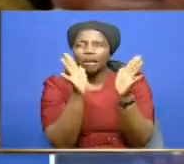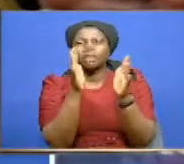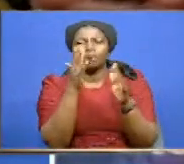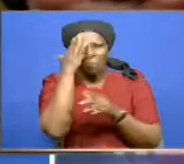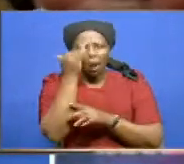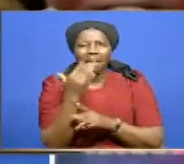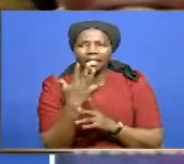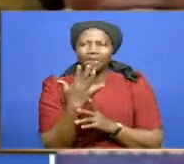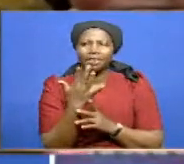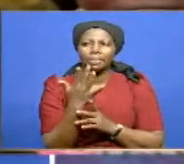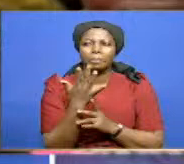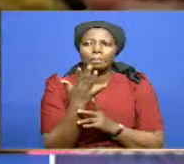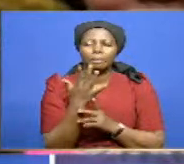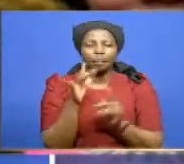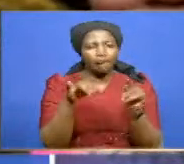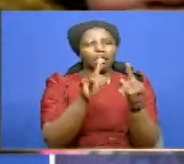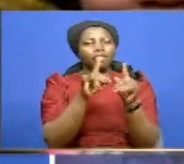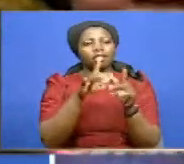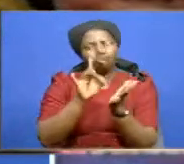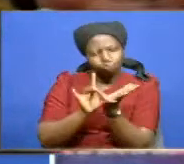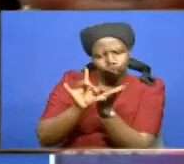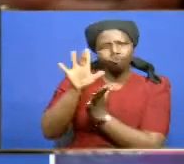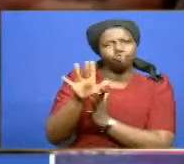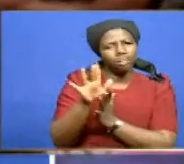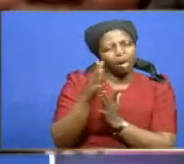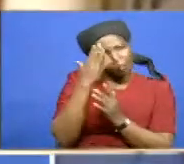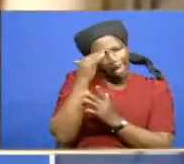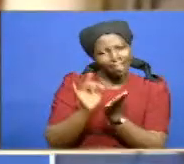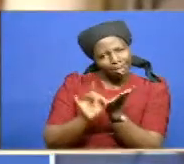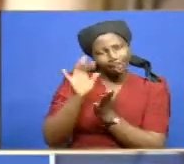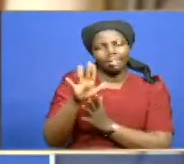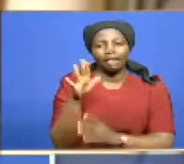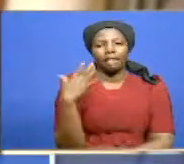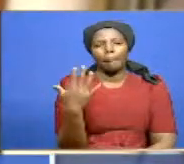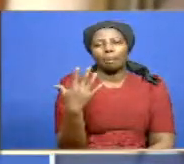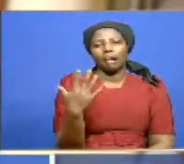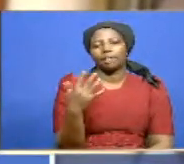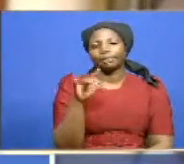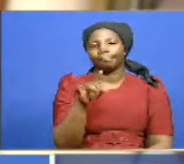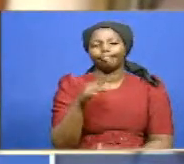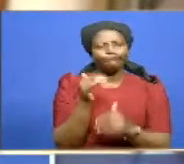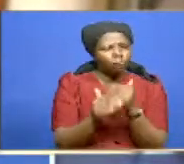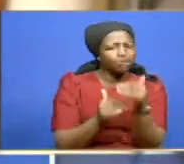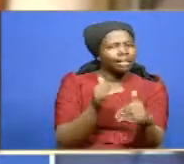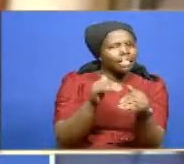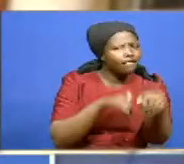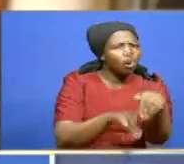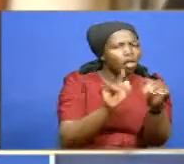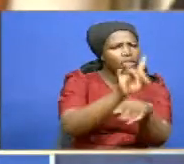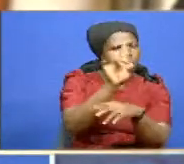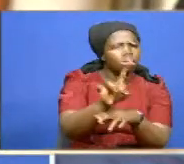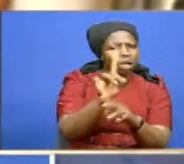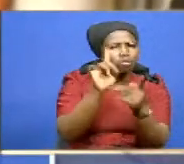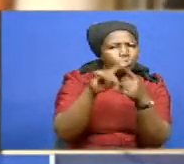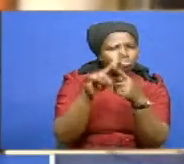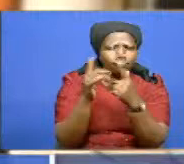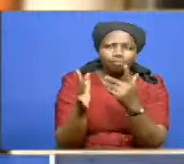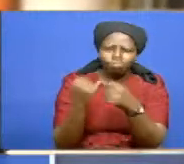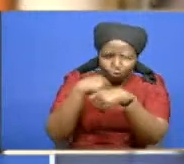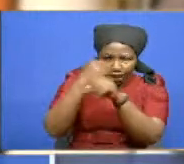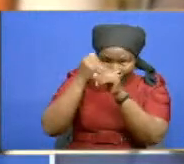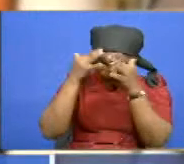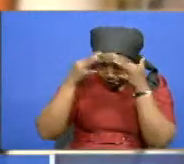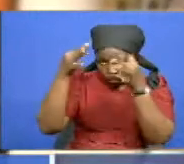why they shoot down, why they rejected the document. Was the procedure followed to arrive at the decision of